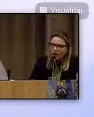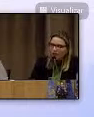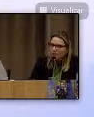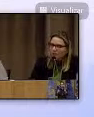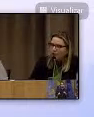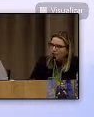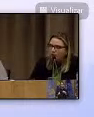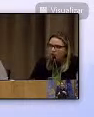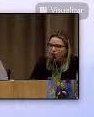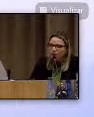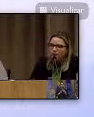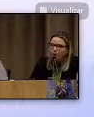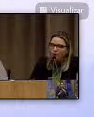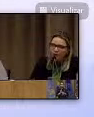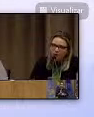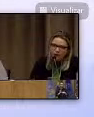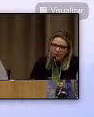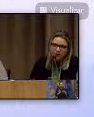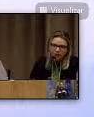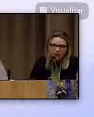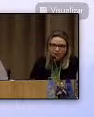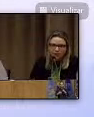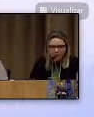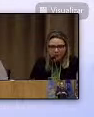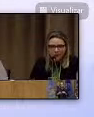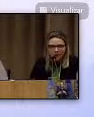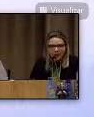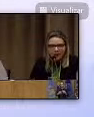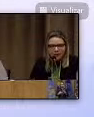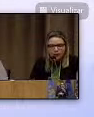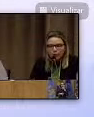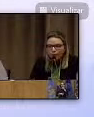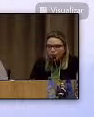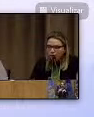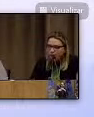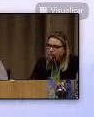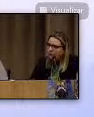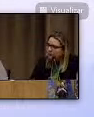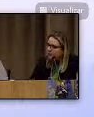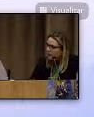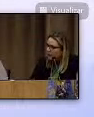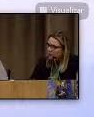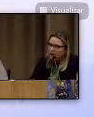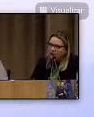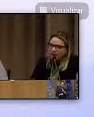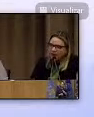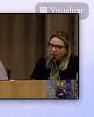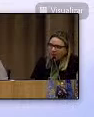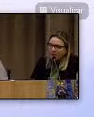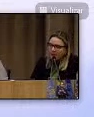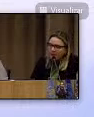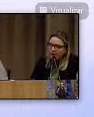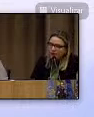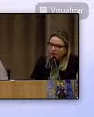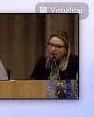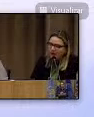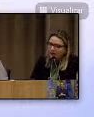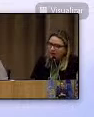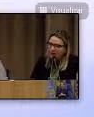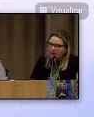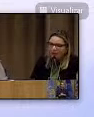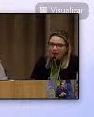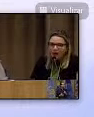the system as well. So with this project, we were able to see how much we matured in using